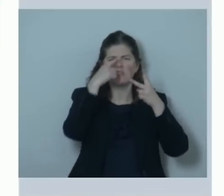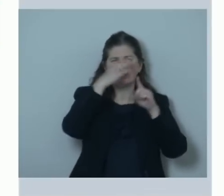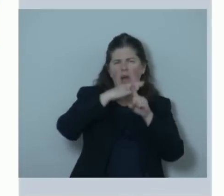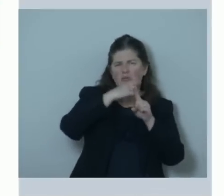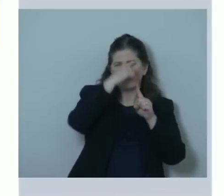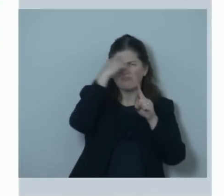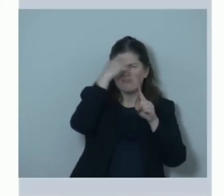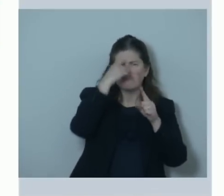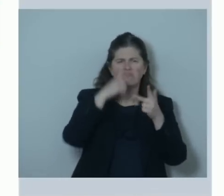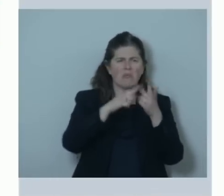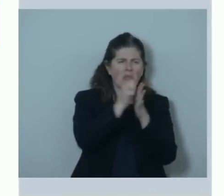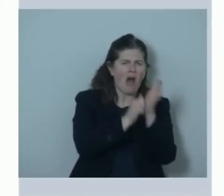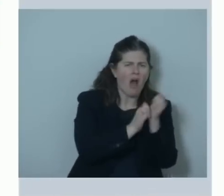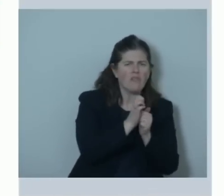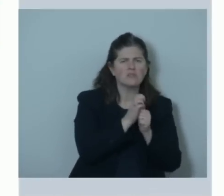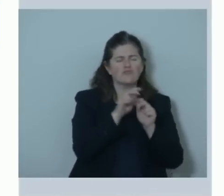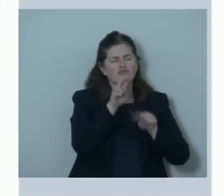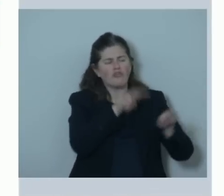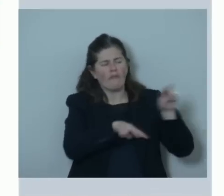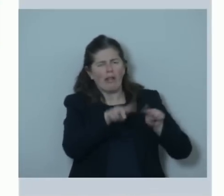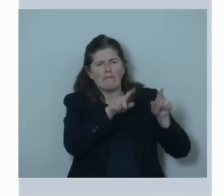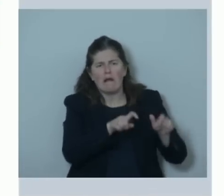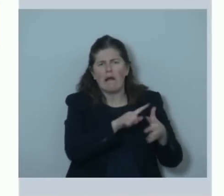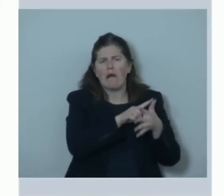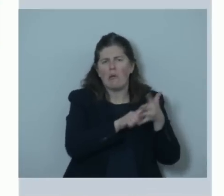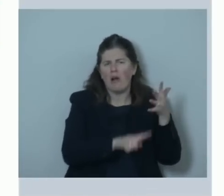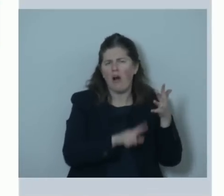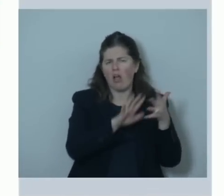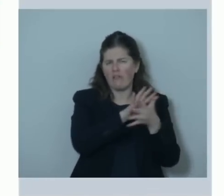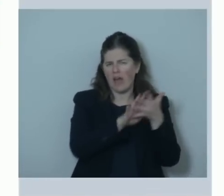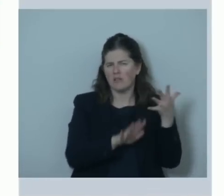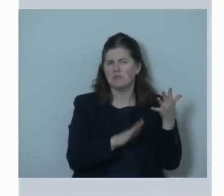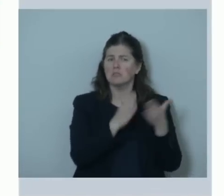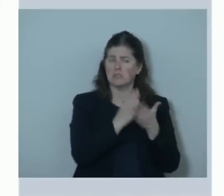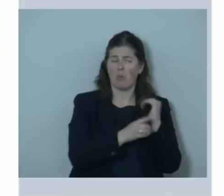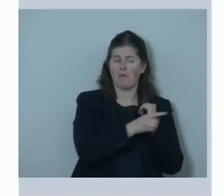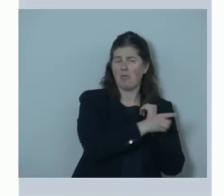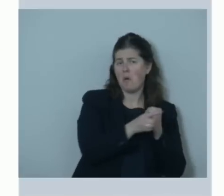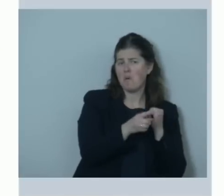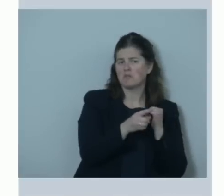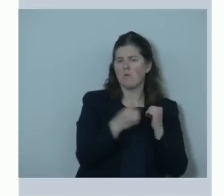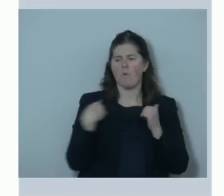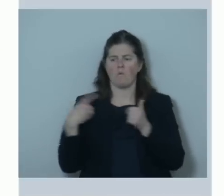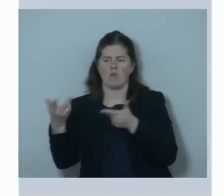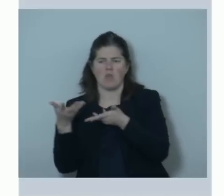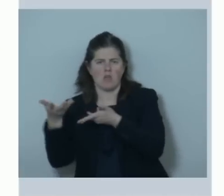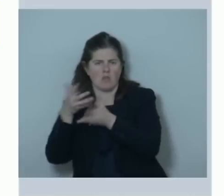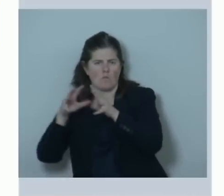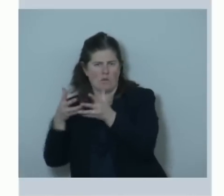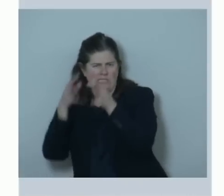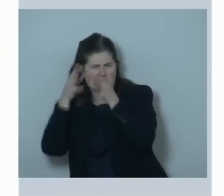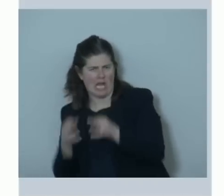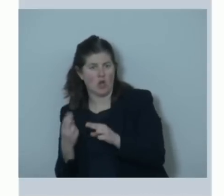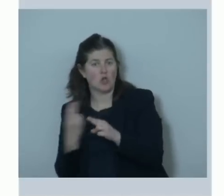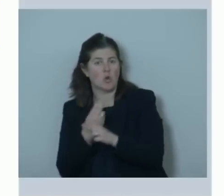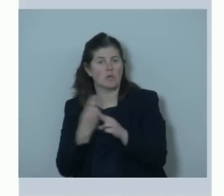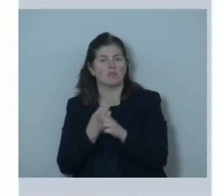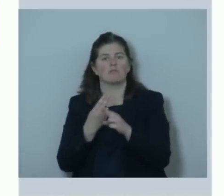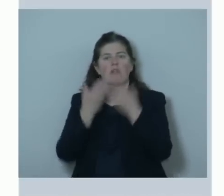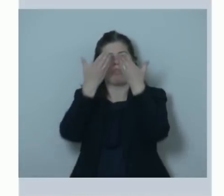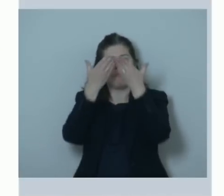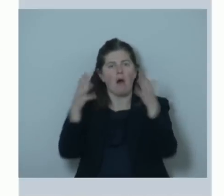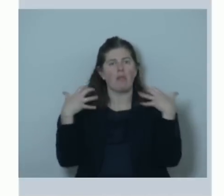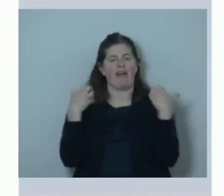any number of things, surveillance, testing, all of those, some of those, right? We're going to decide those using a public